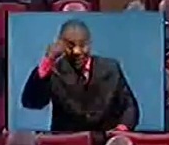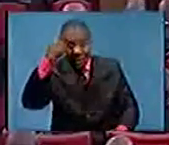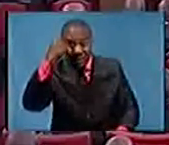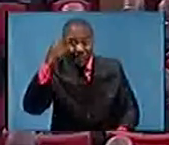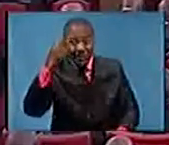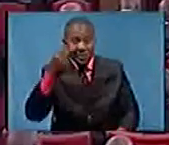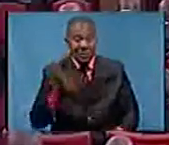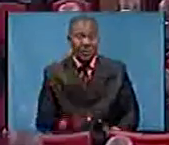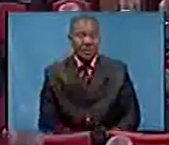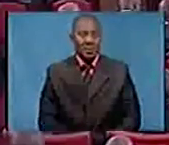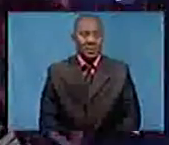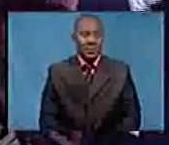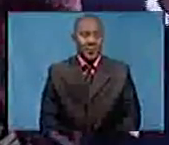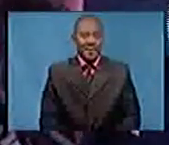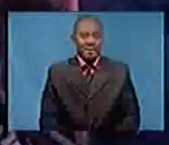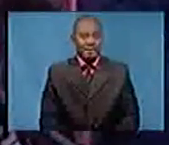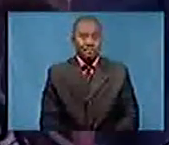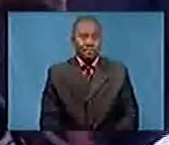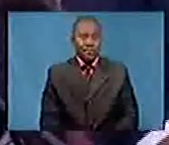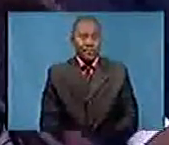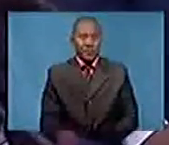My Lord, he has seen his size today.